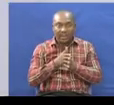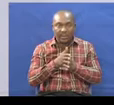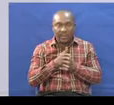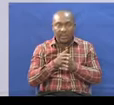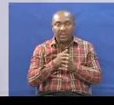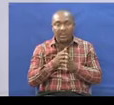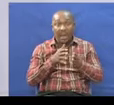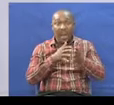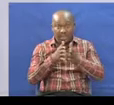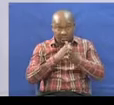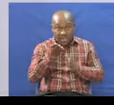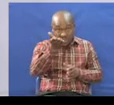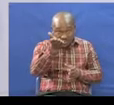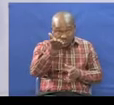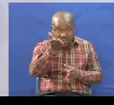laboratory